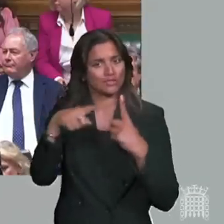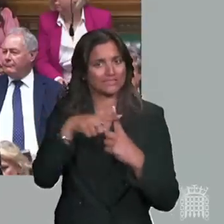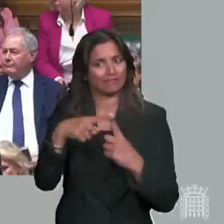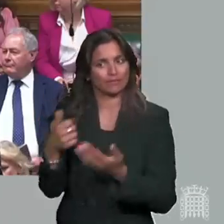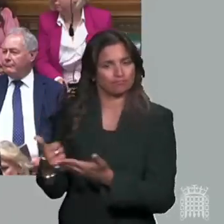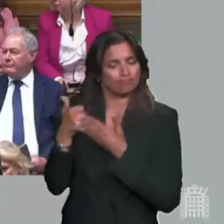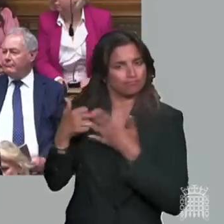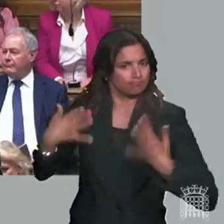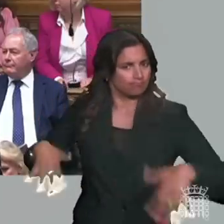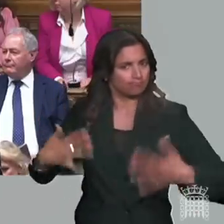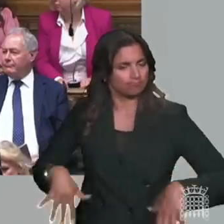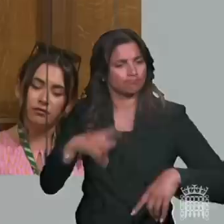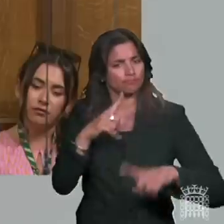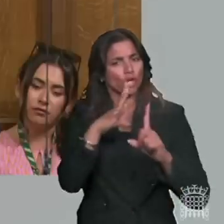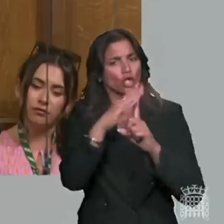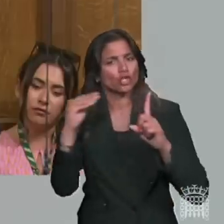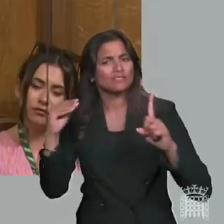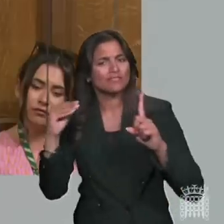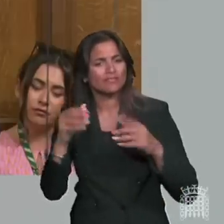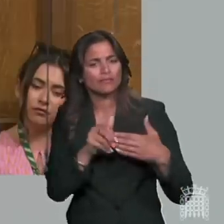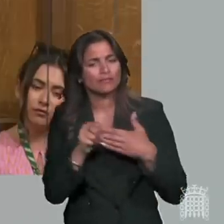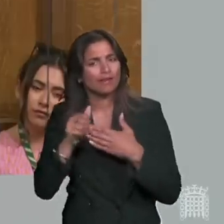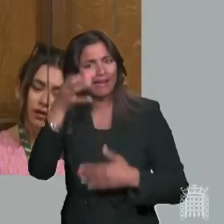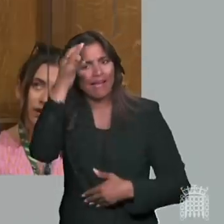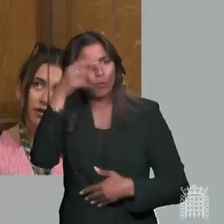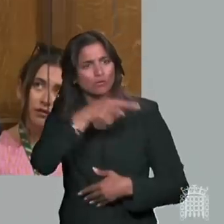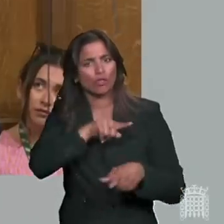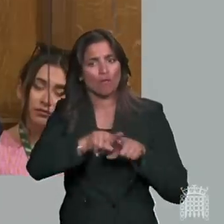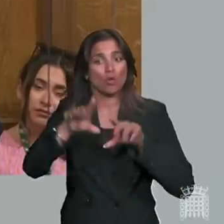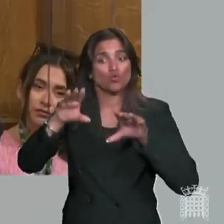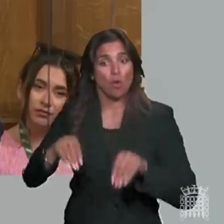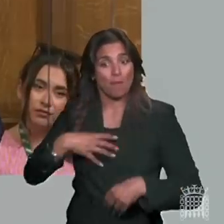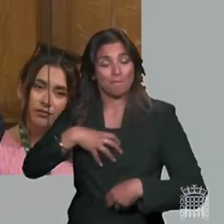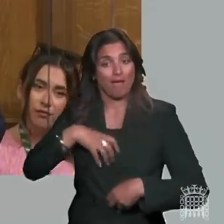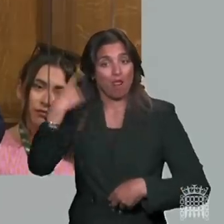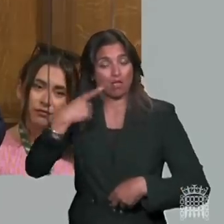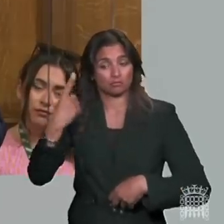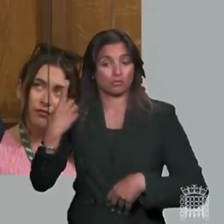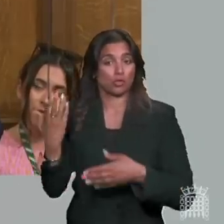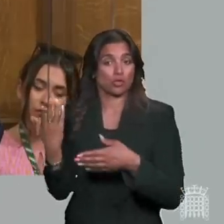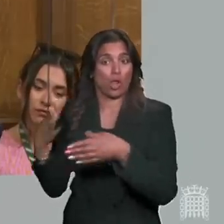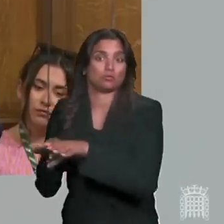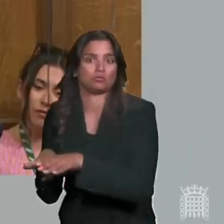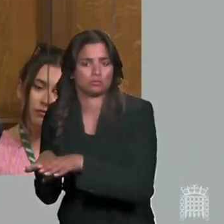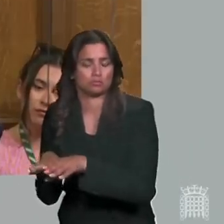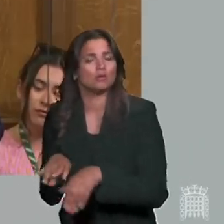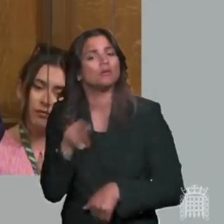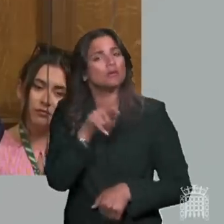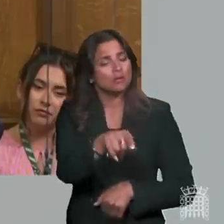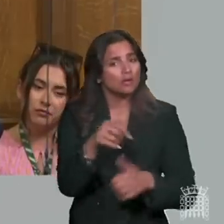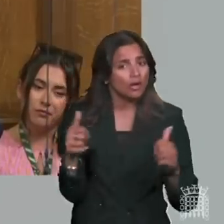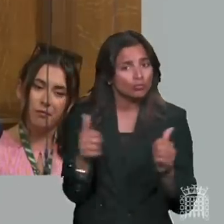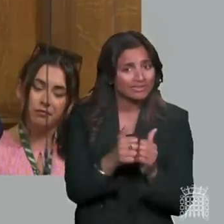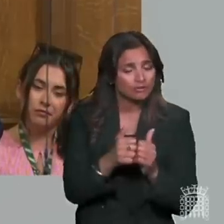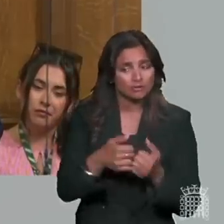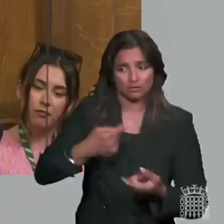council to stop the Mayor of London from closing it down. Does my right honourable friend agree that as we